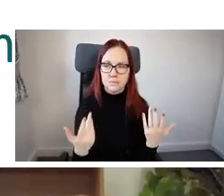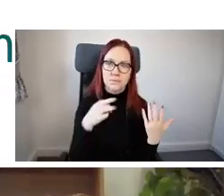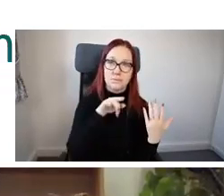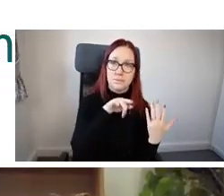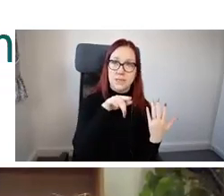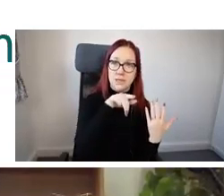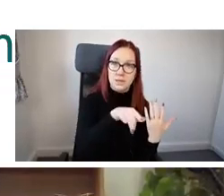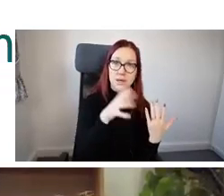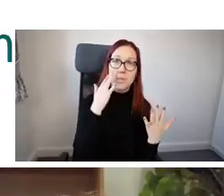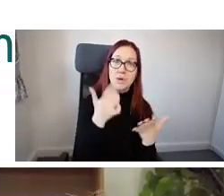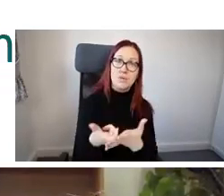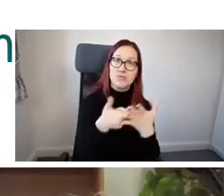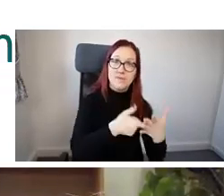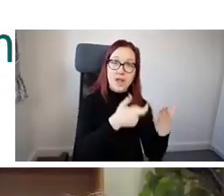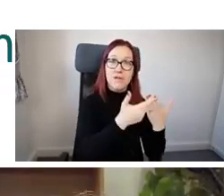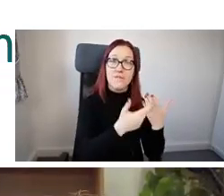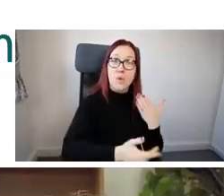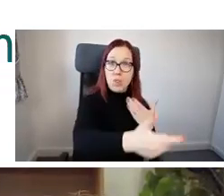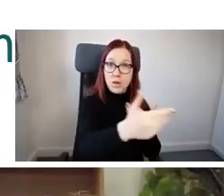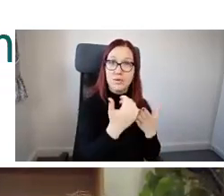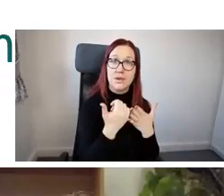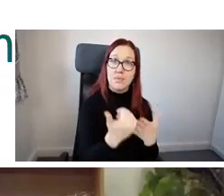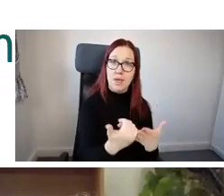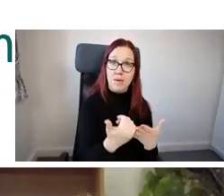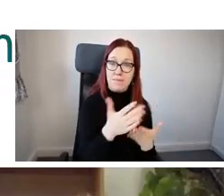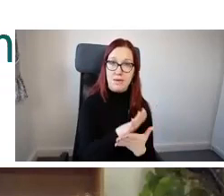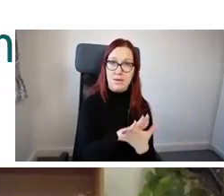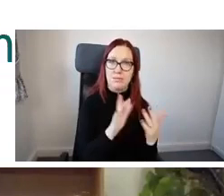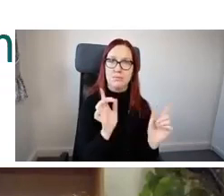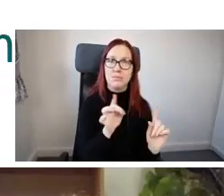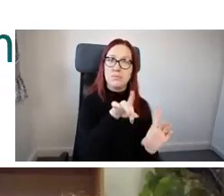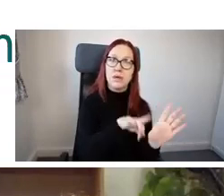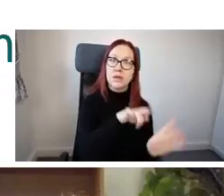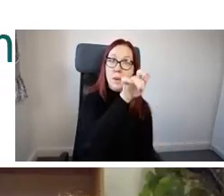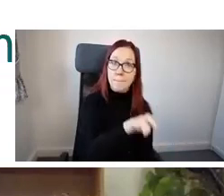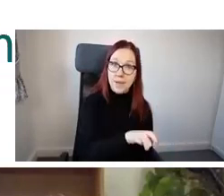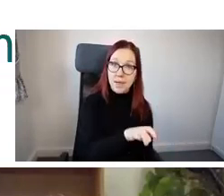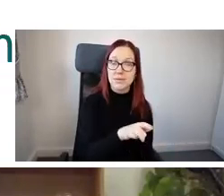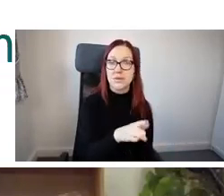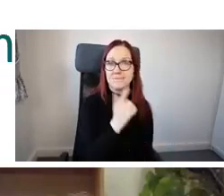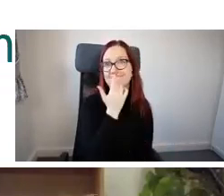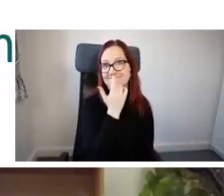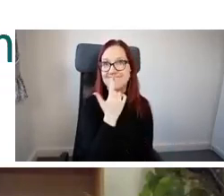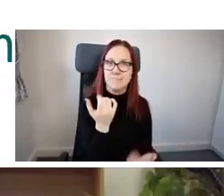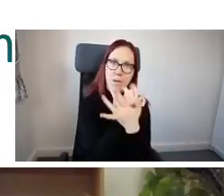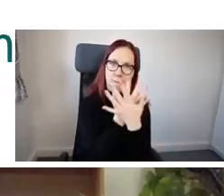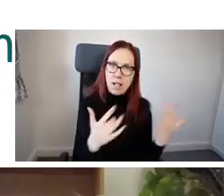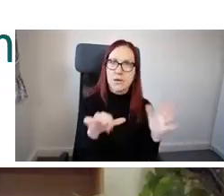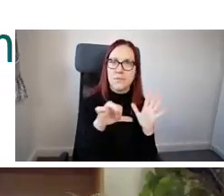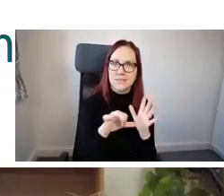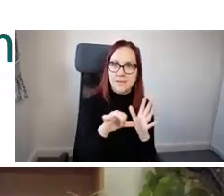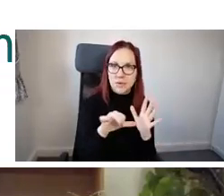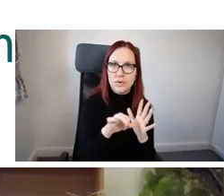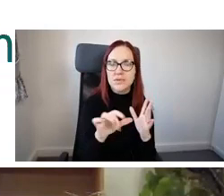for long-term therapy, the young person's likely to have multiple difficulties, have